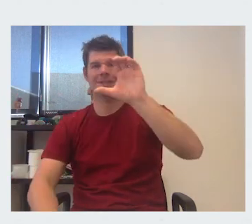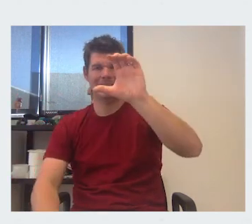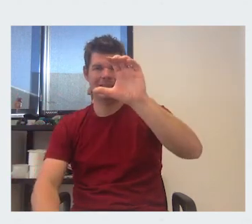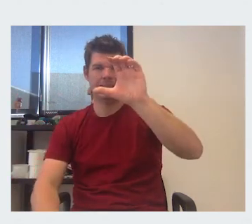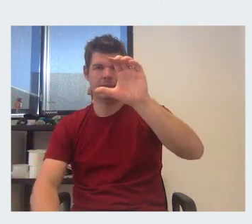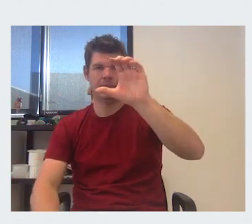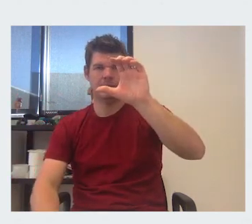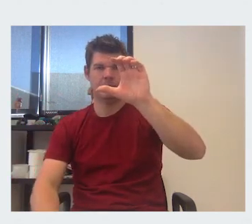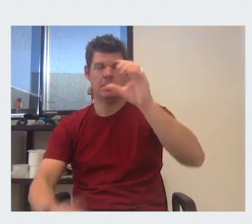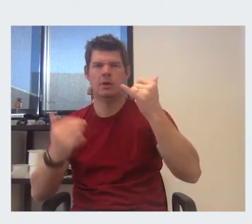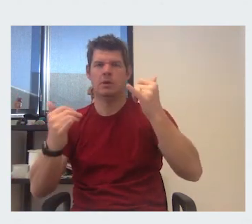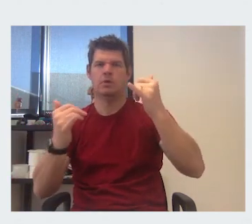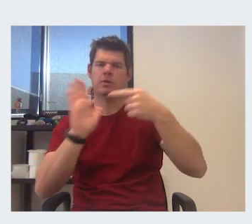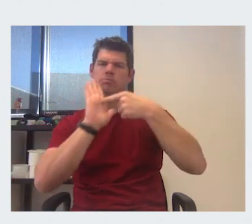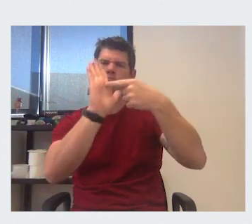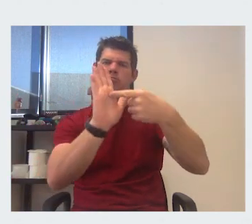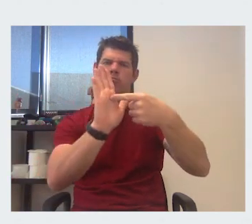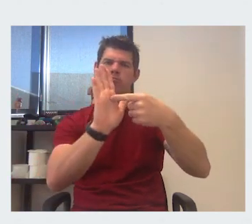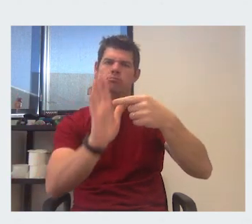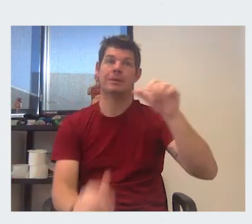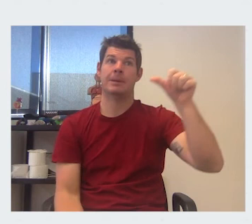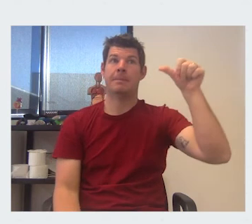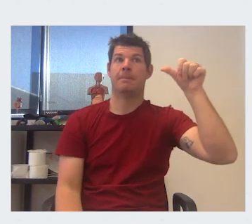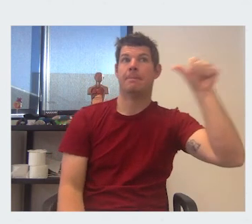I press my A in the emulator,